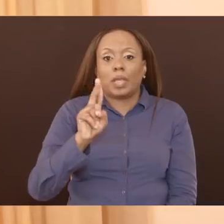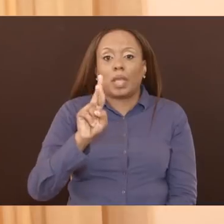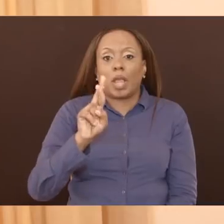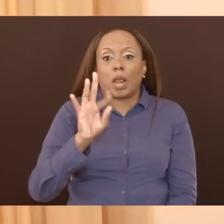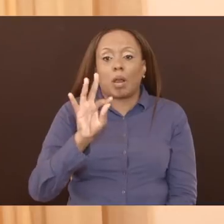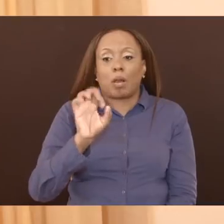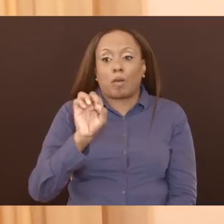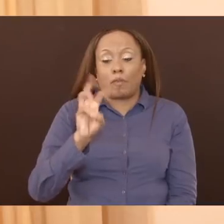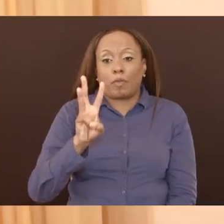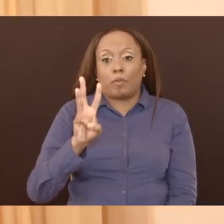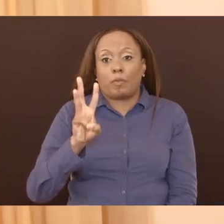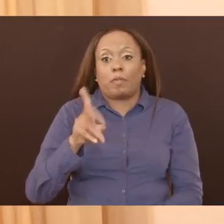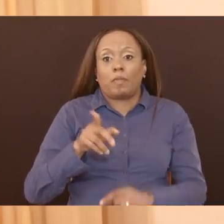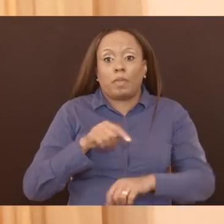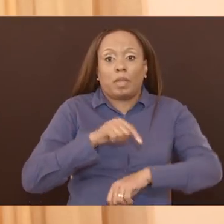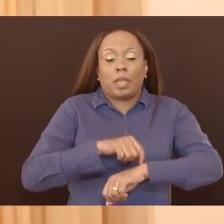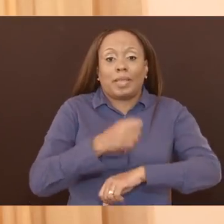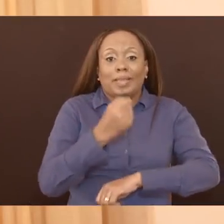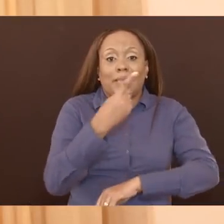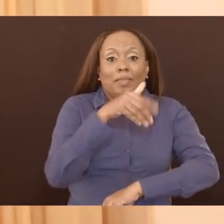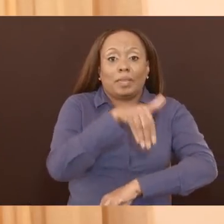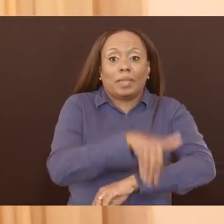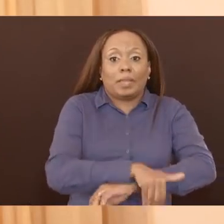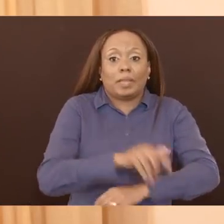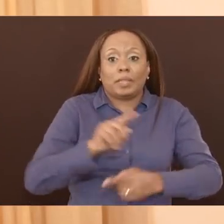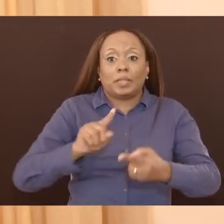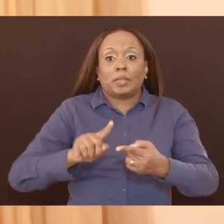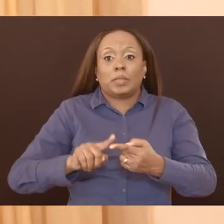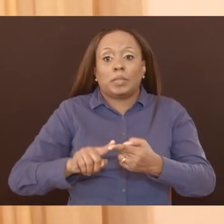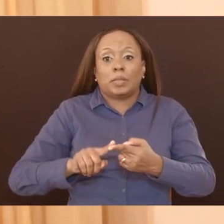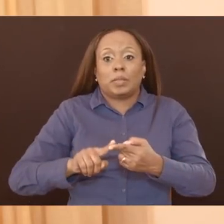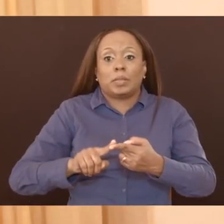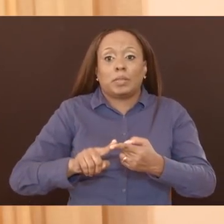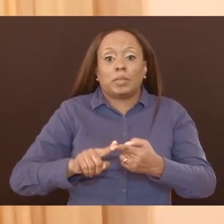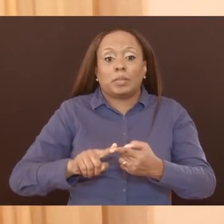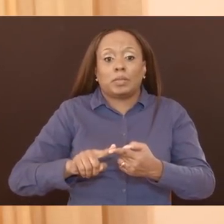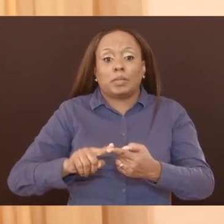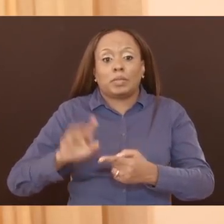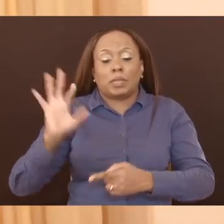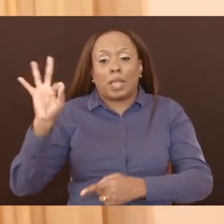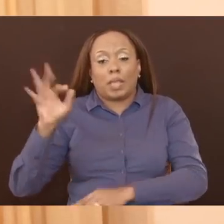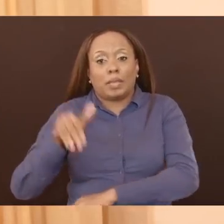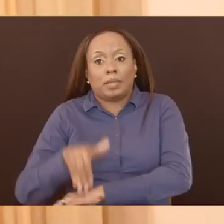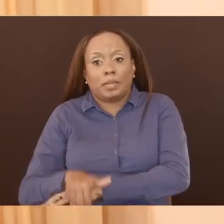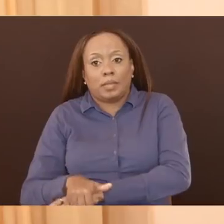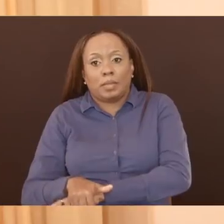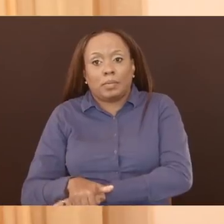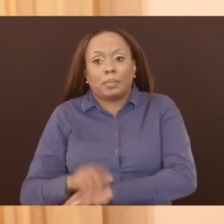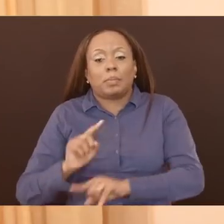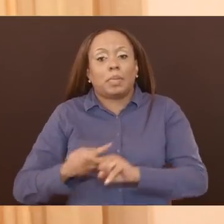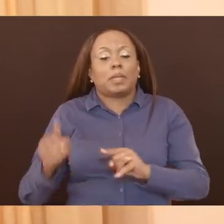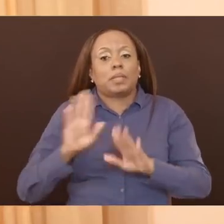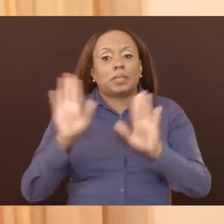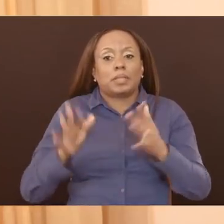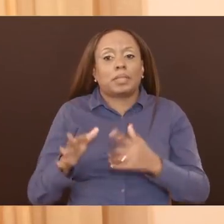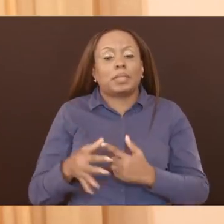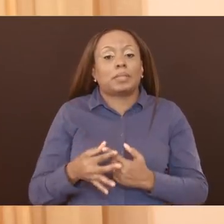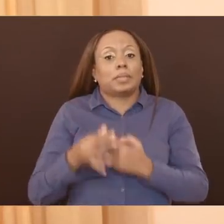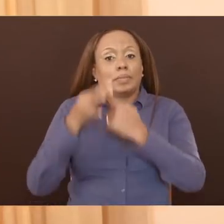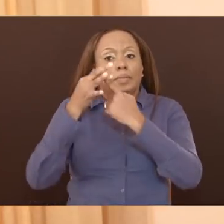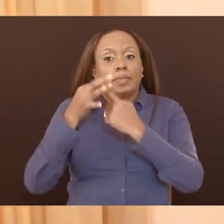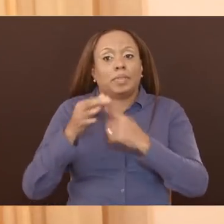the curfew will go from 11 p.m. to 9 p.m. every night, with the exception of Sundays. On